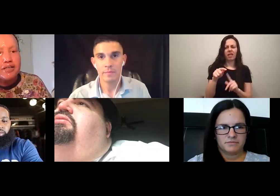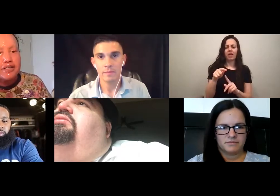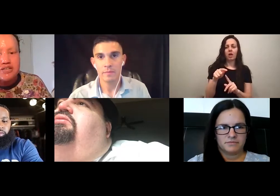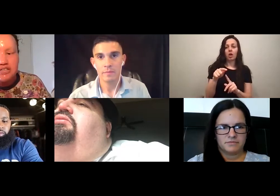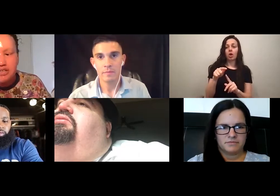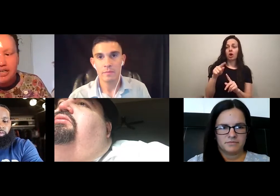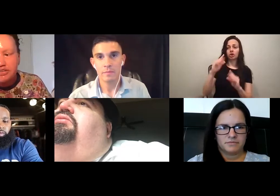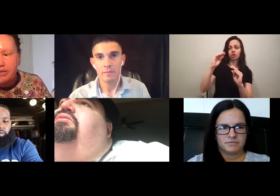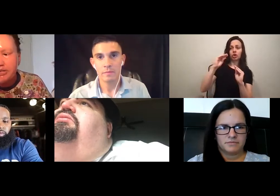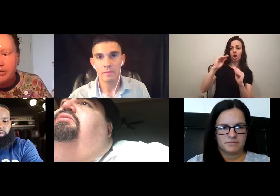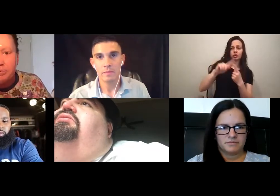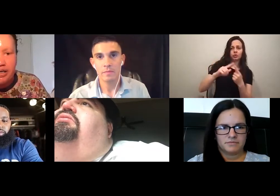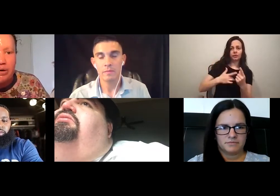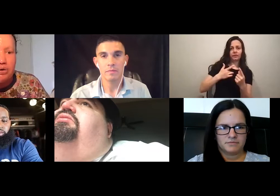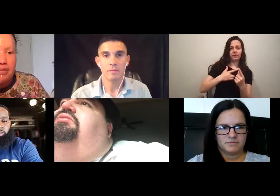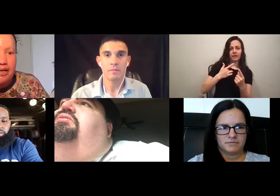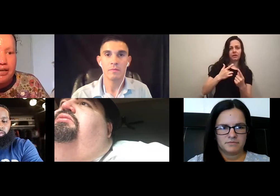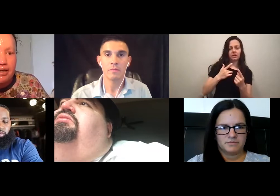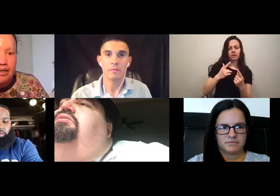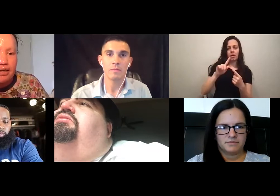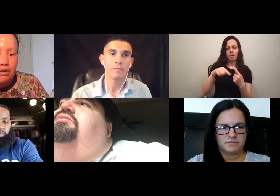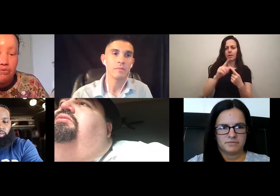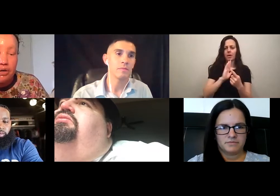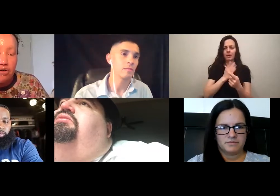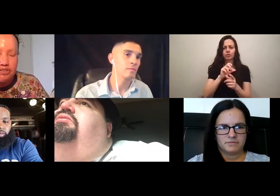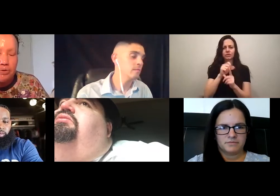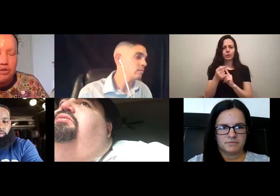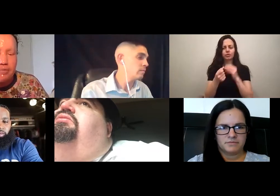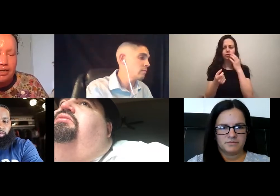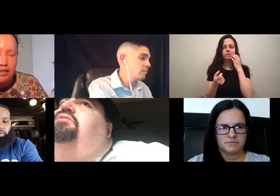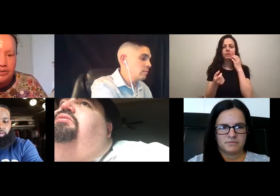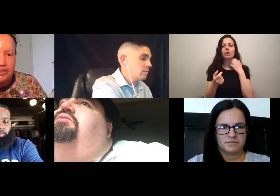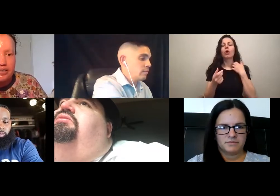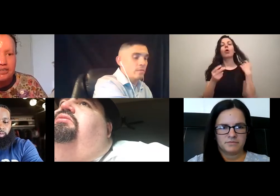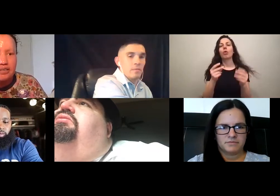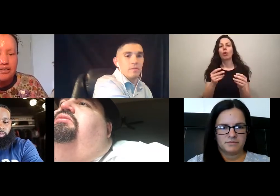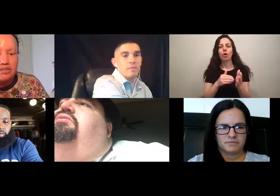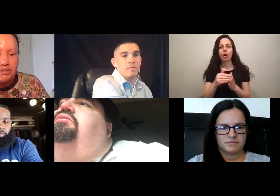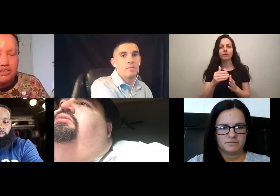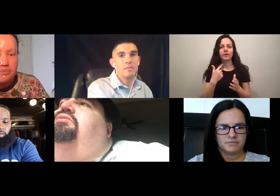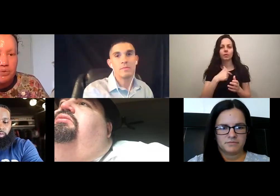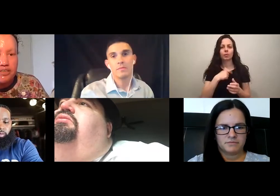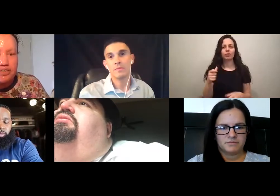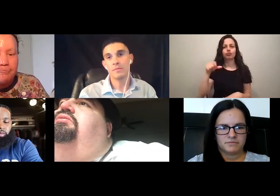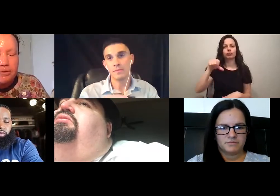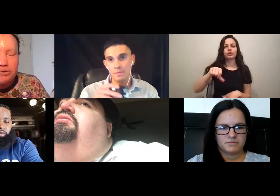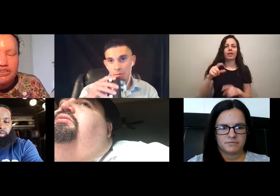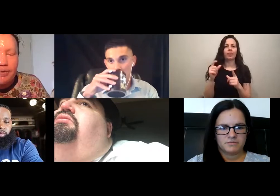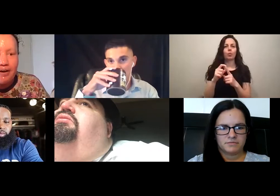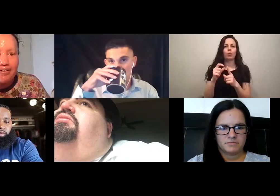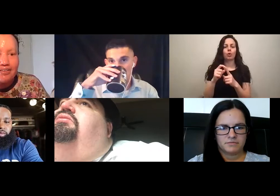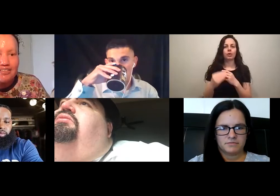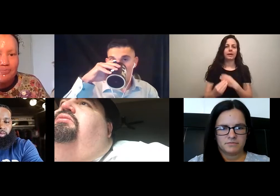about inspiration has meant that we often automatically reject the term inspiration